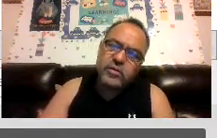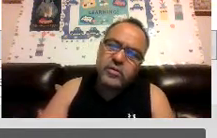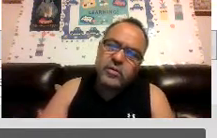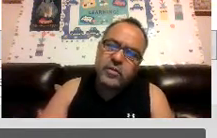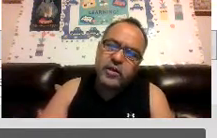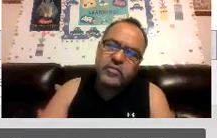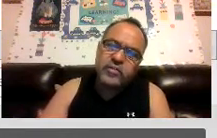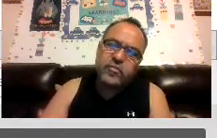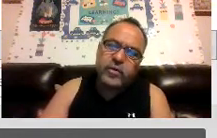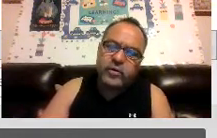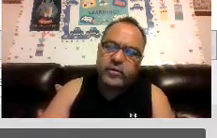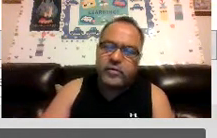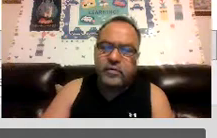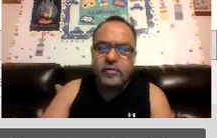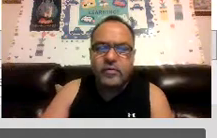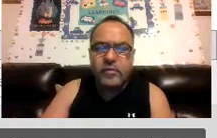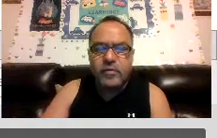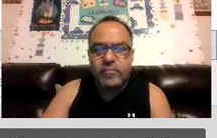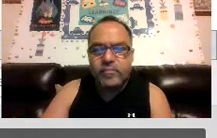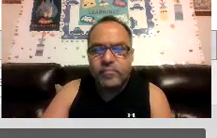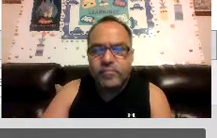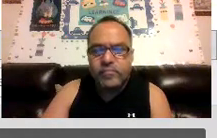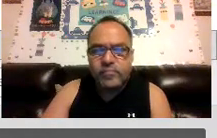here in the United States of America.